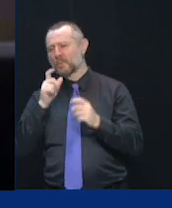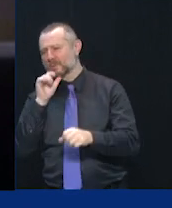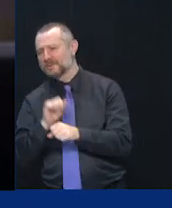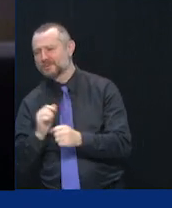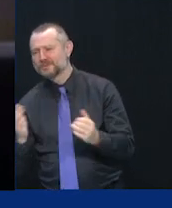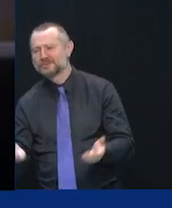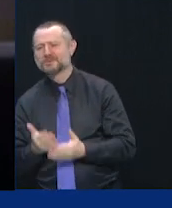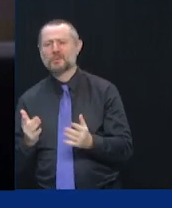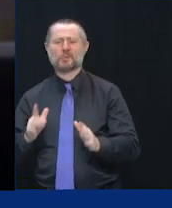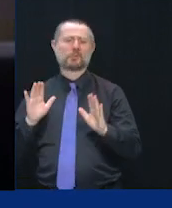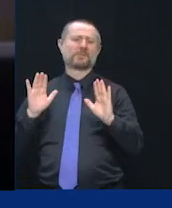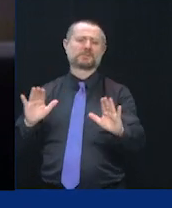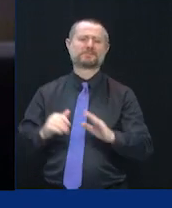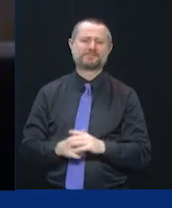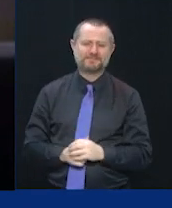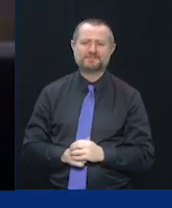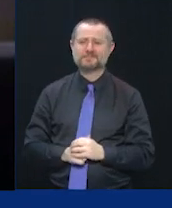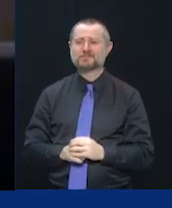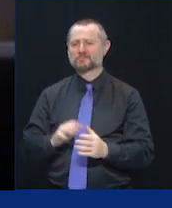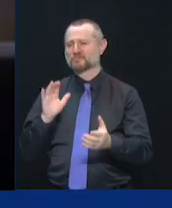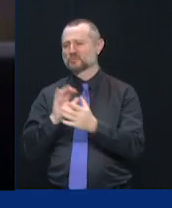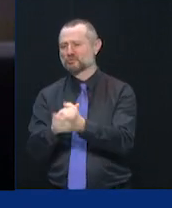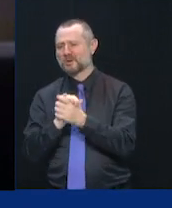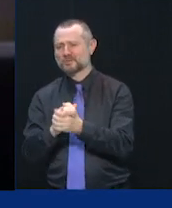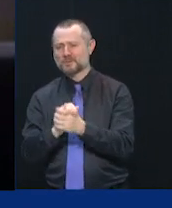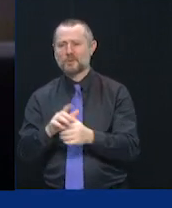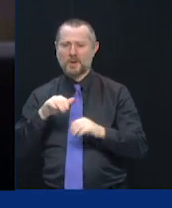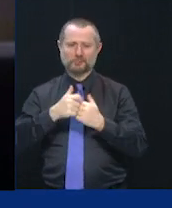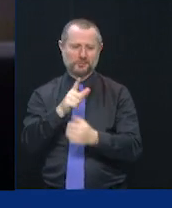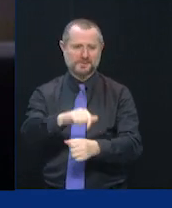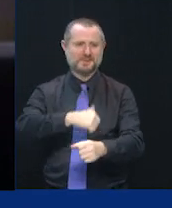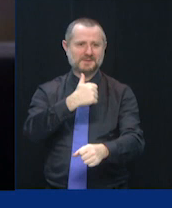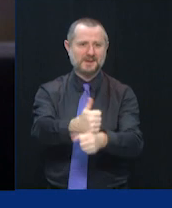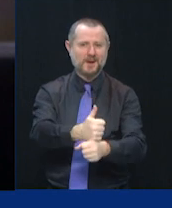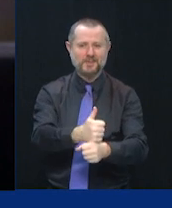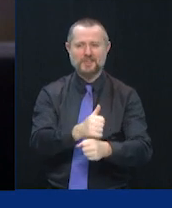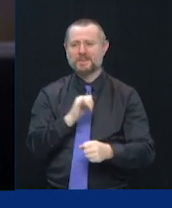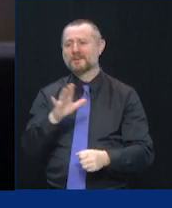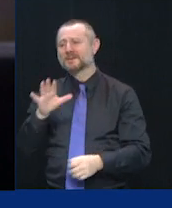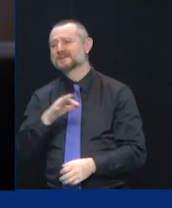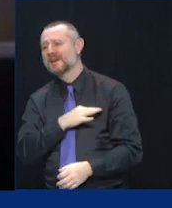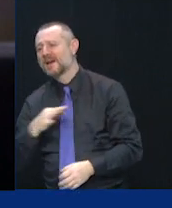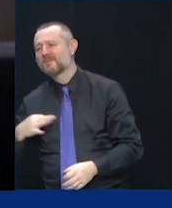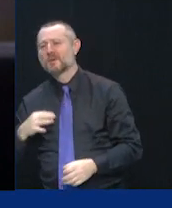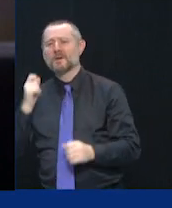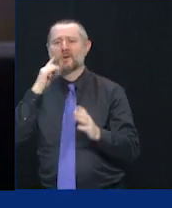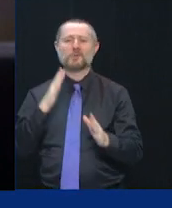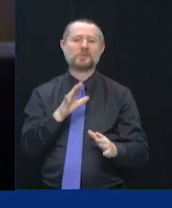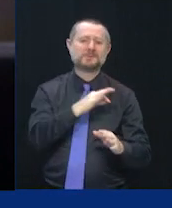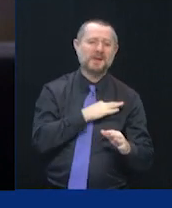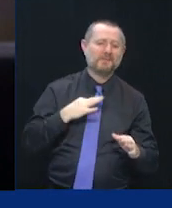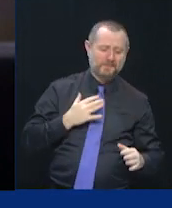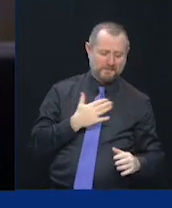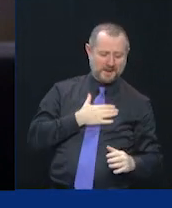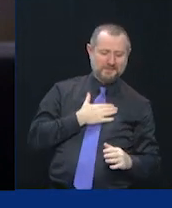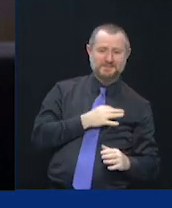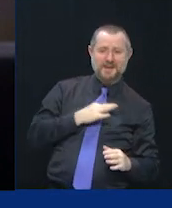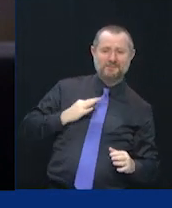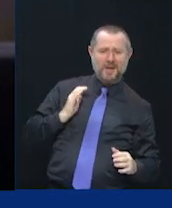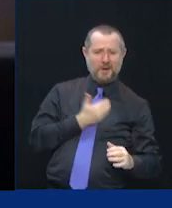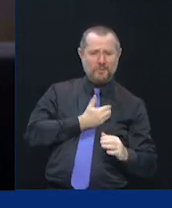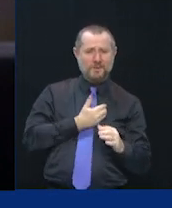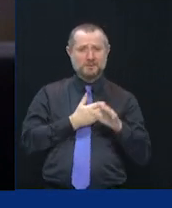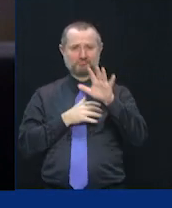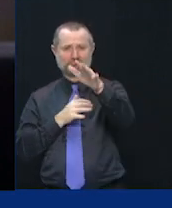wonderful. Congratulations on the way this was set up, both to your staff and our staff. It's just phenomenal.